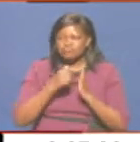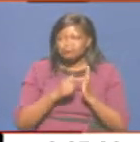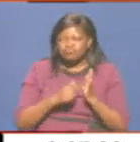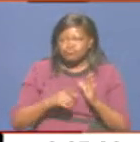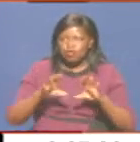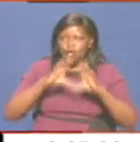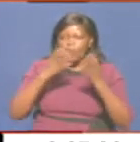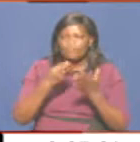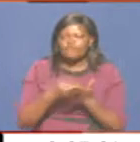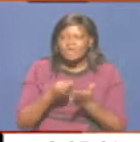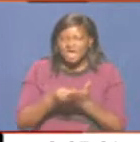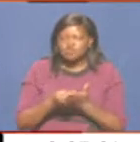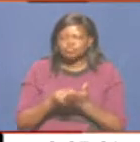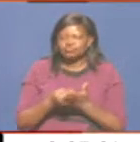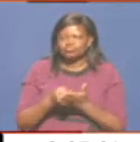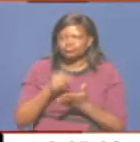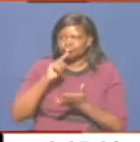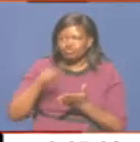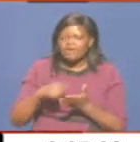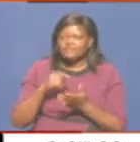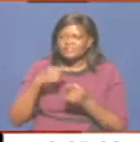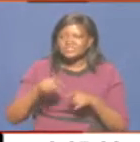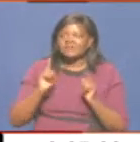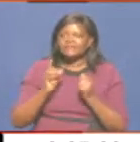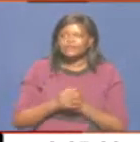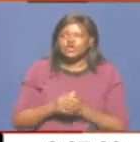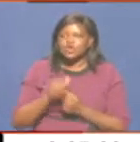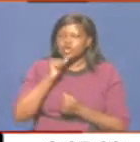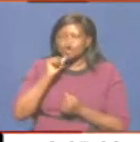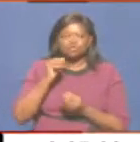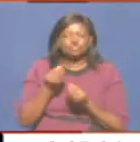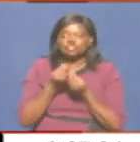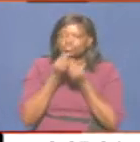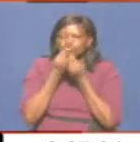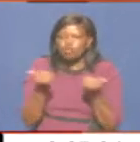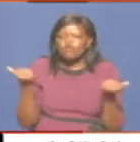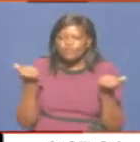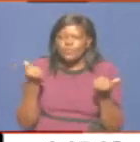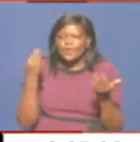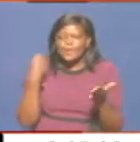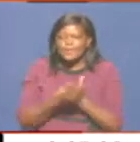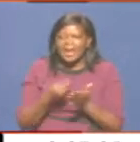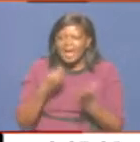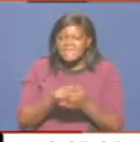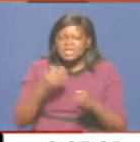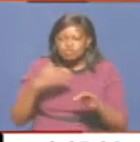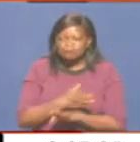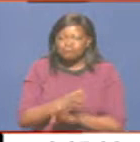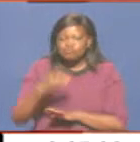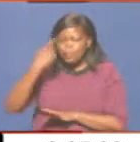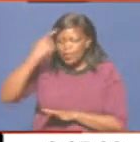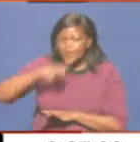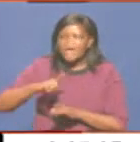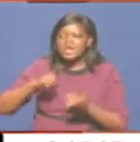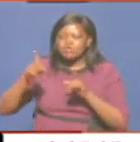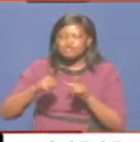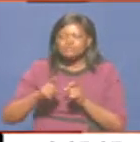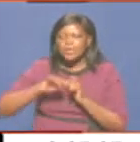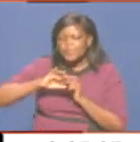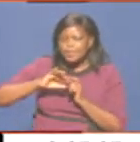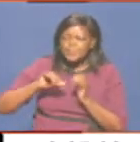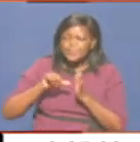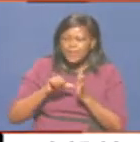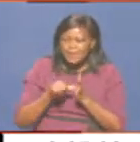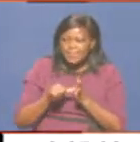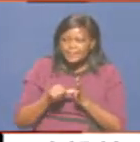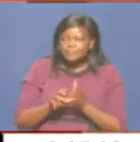financial blacklist if it does not iron out its money laundering policy and regulatory deficiencies. The Director General